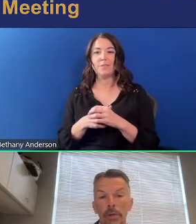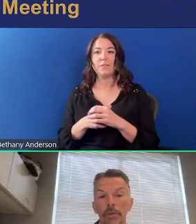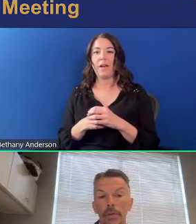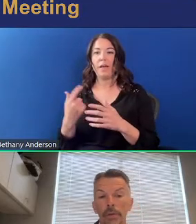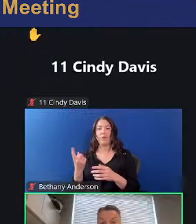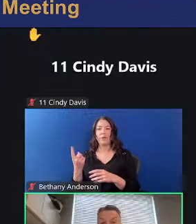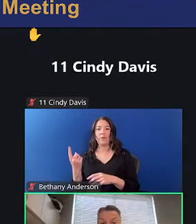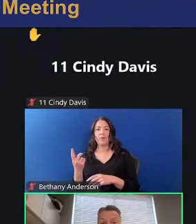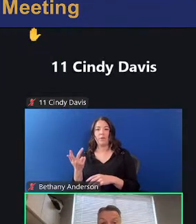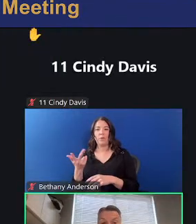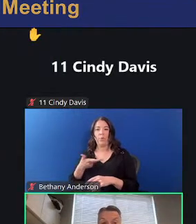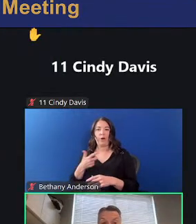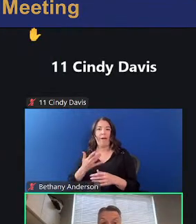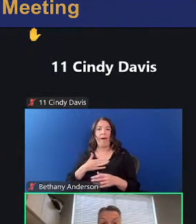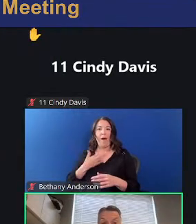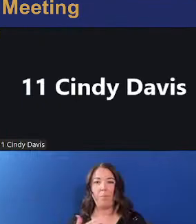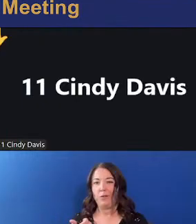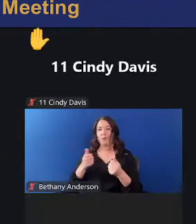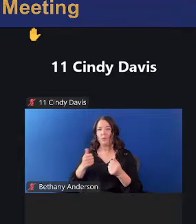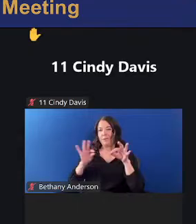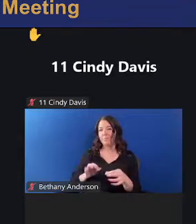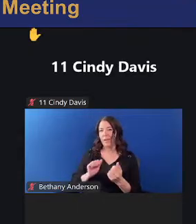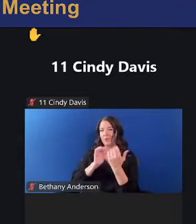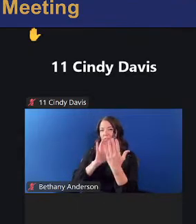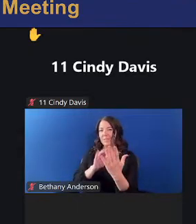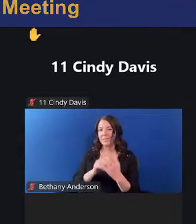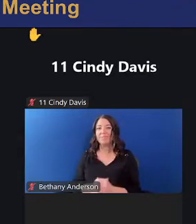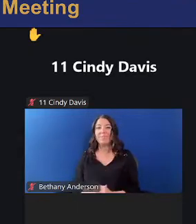try to address those.